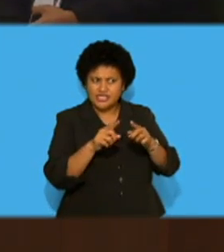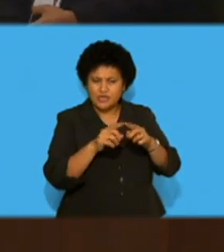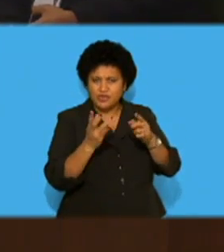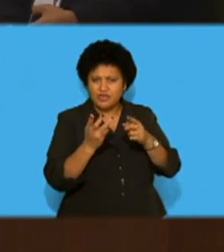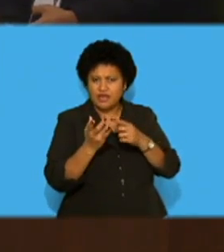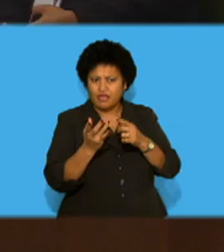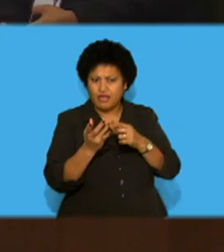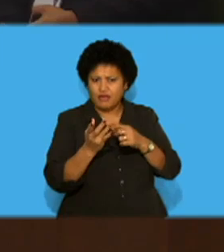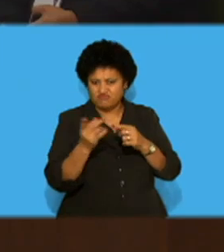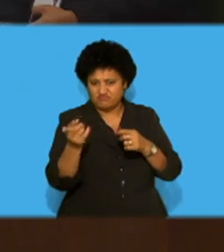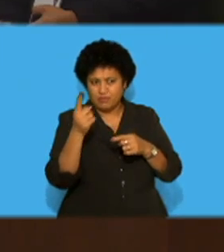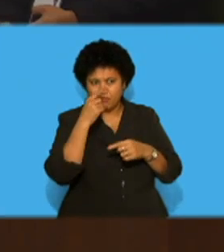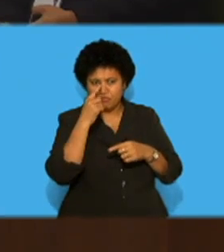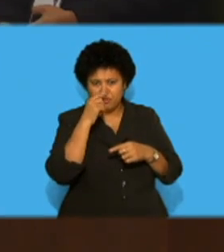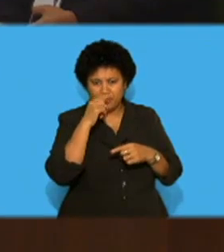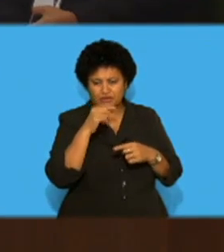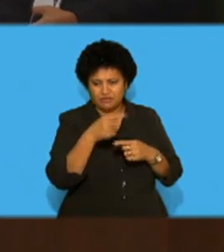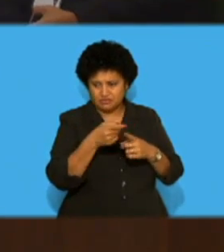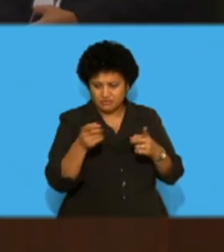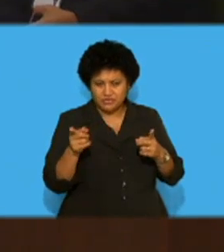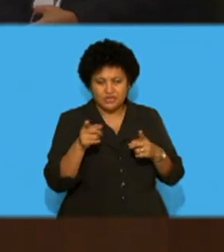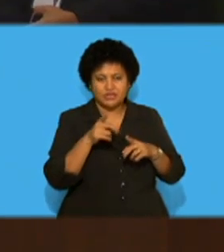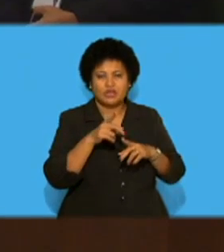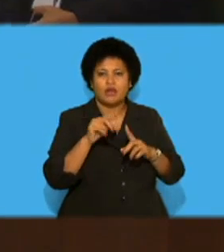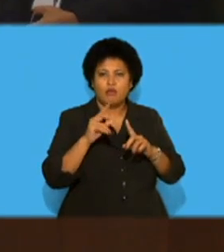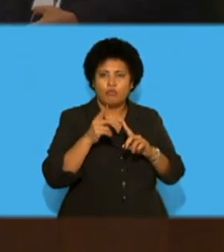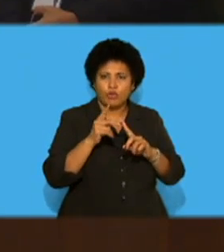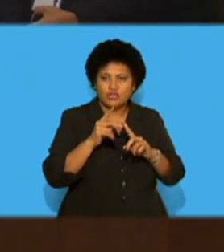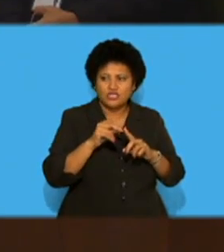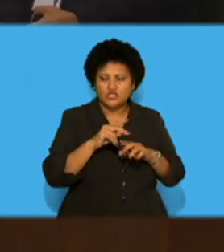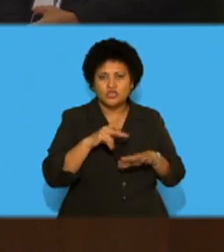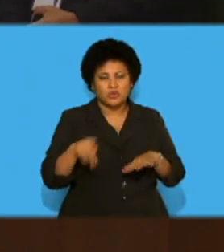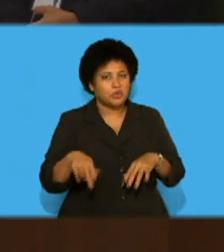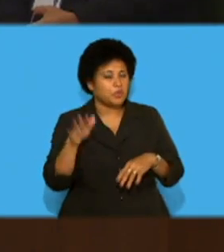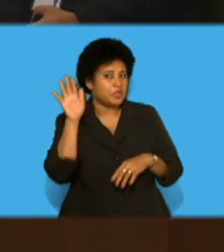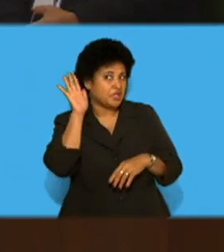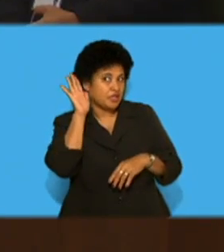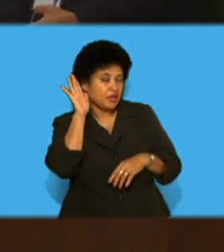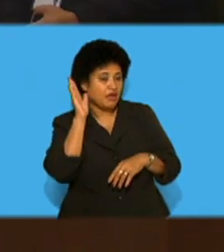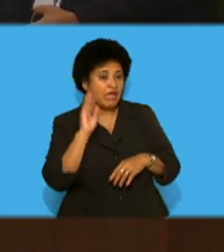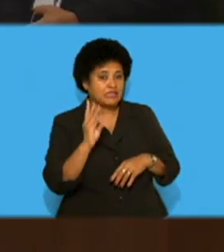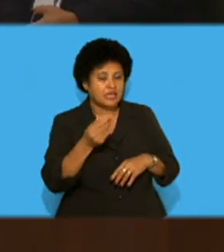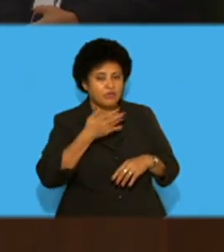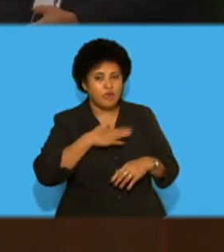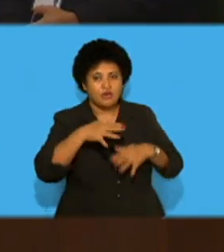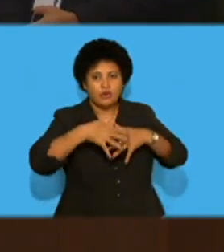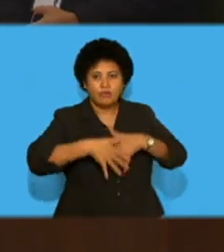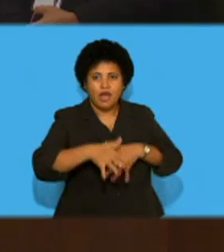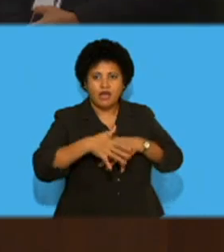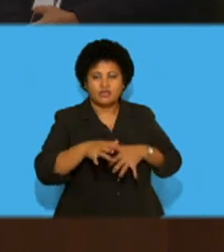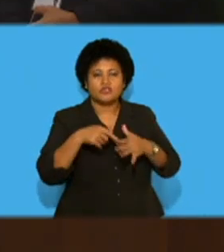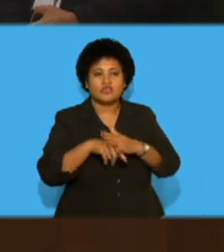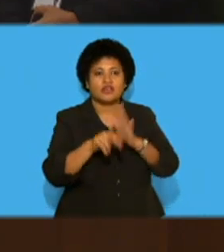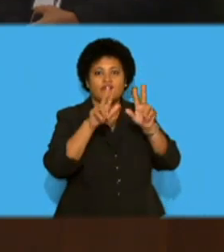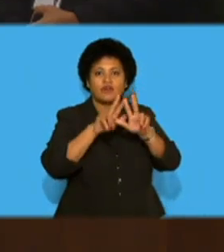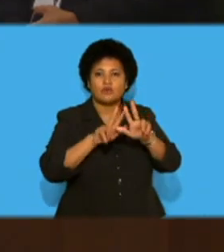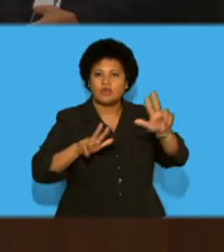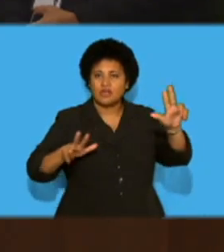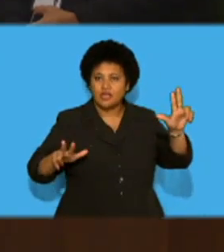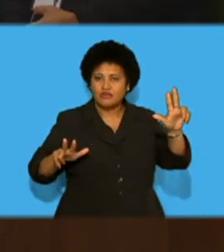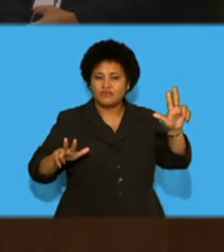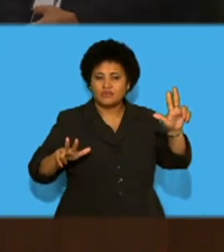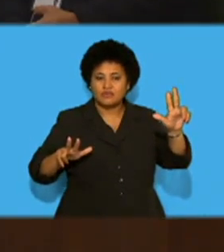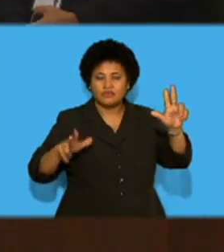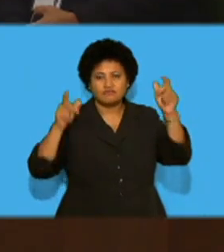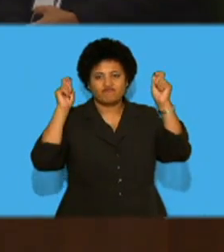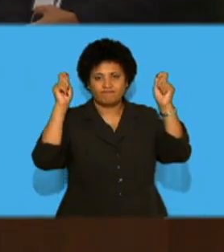was made, there was some group that's planning to have a march next Saturday in Vanuatu. Permit obviously